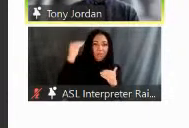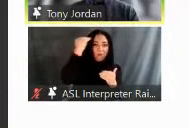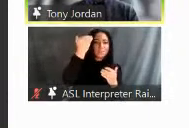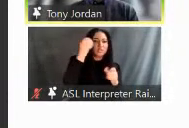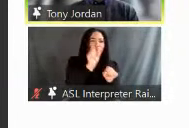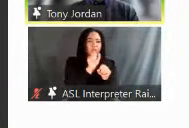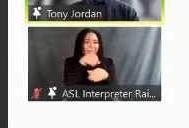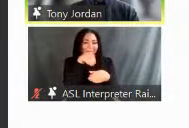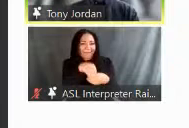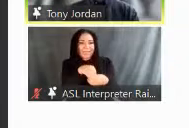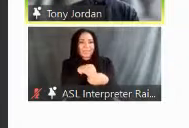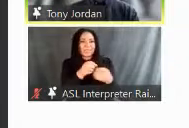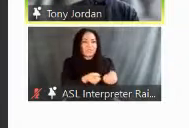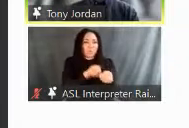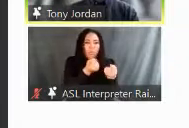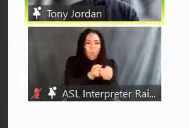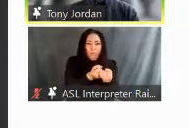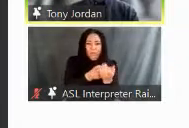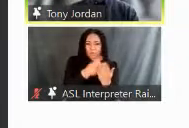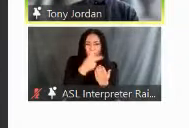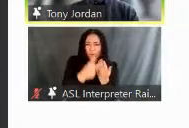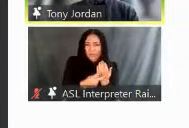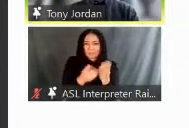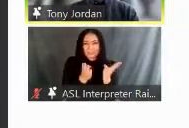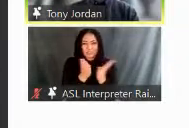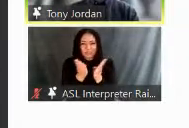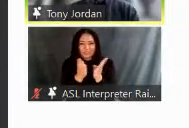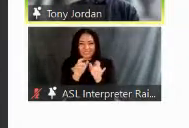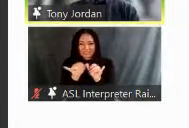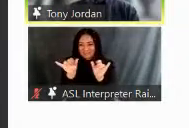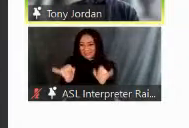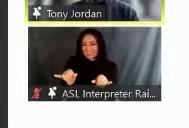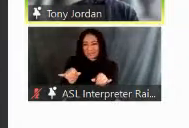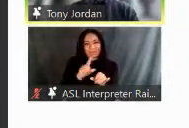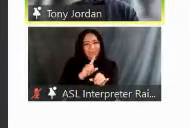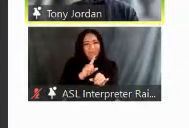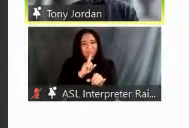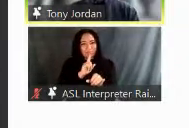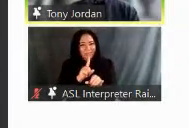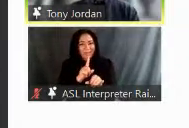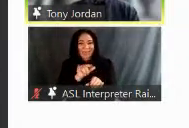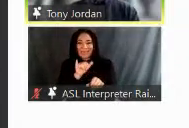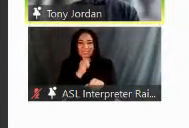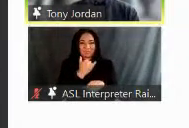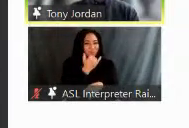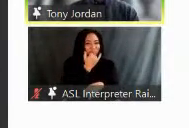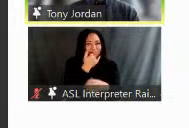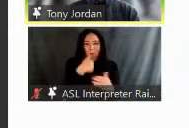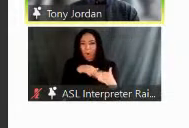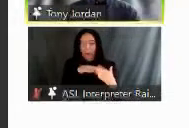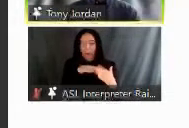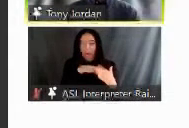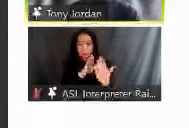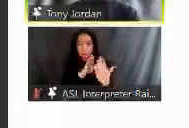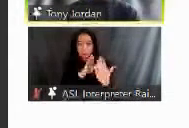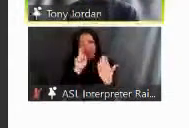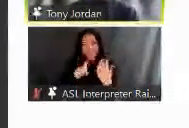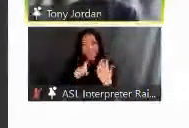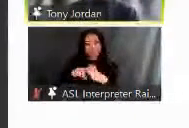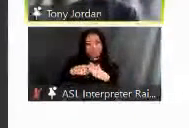supporting the programs and services and systems. And that's quite frankly the wrong approach. It